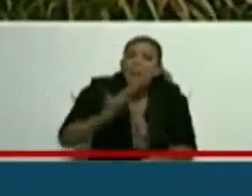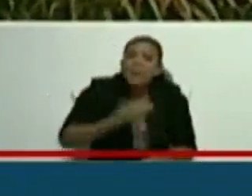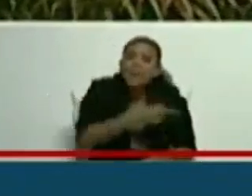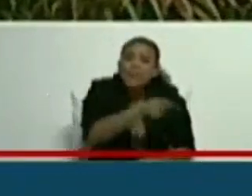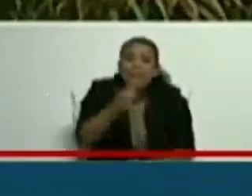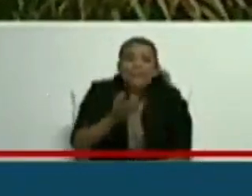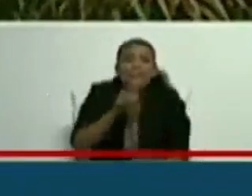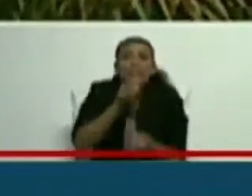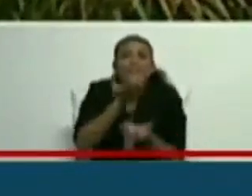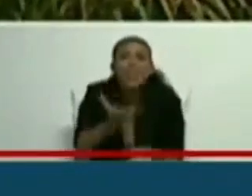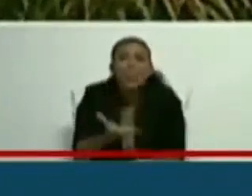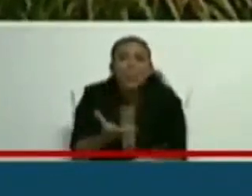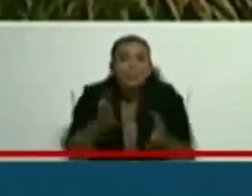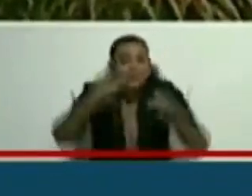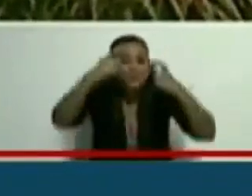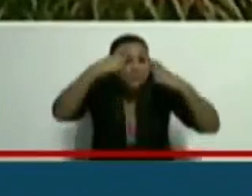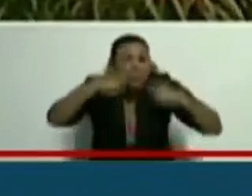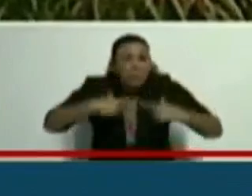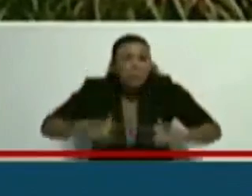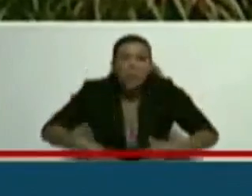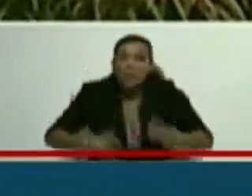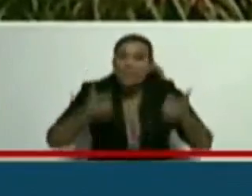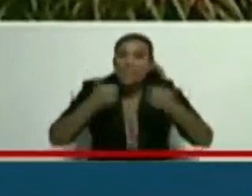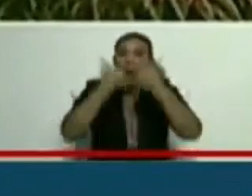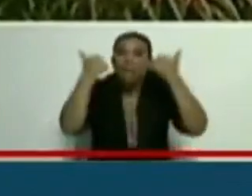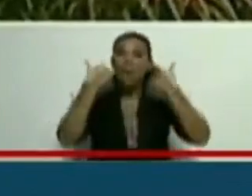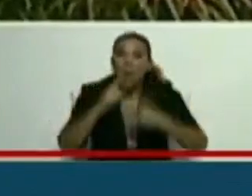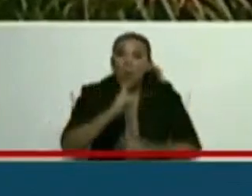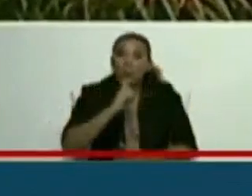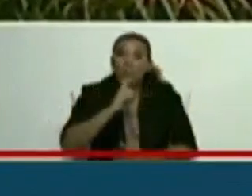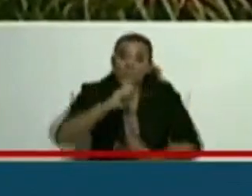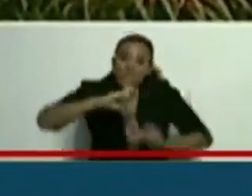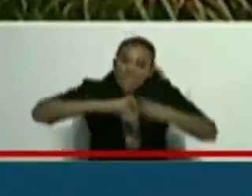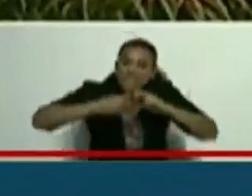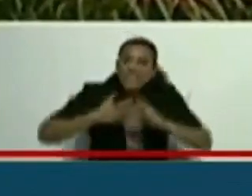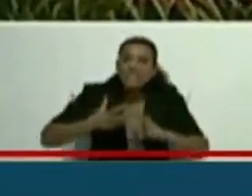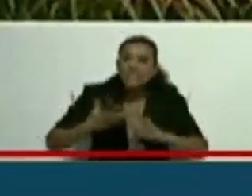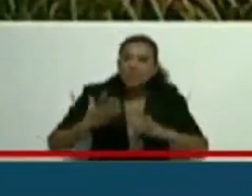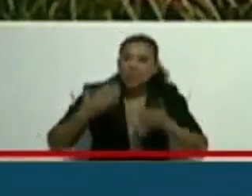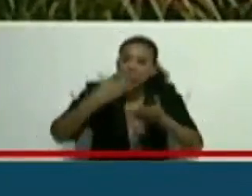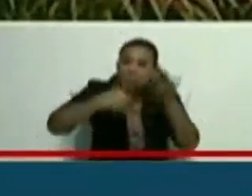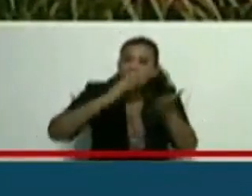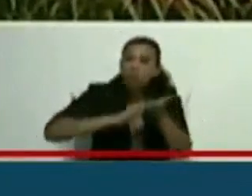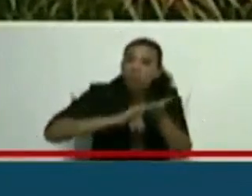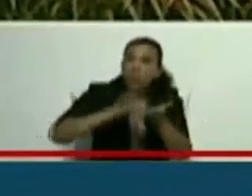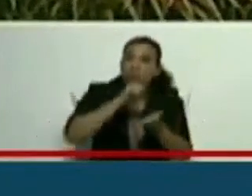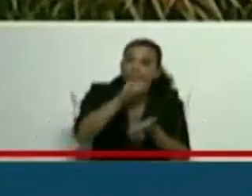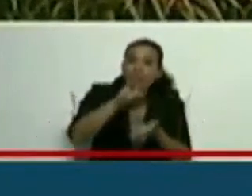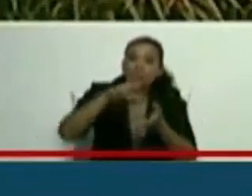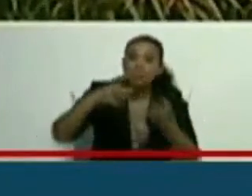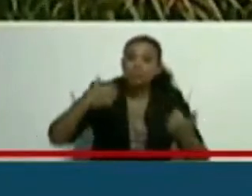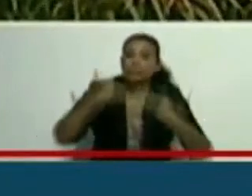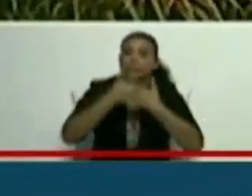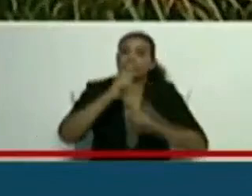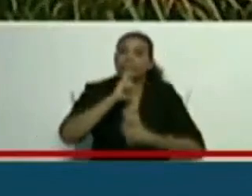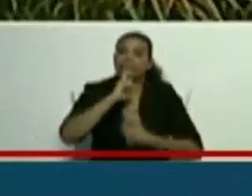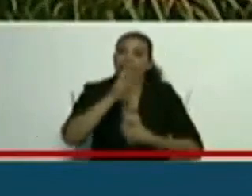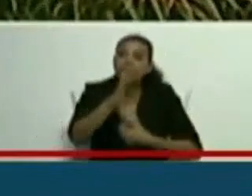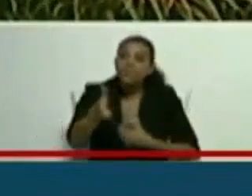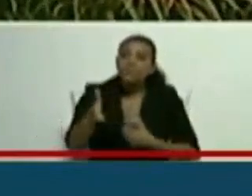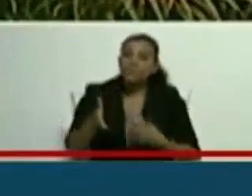most important of the human survival from the humankind challenges, and it is